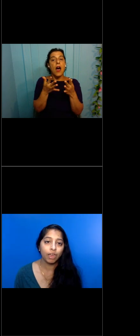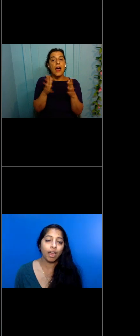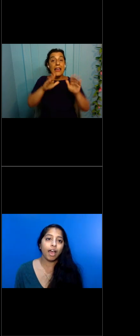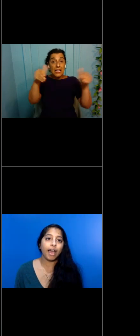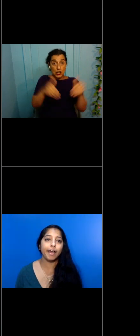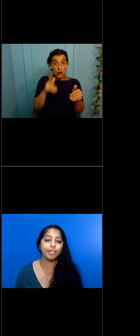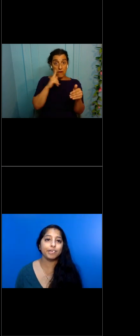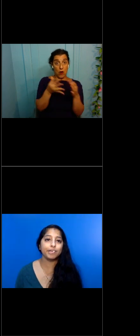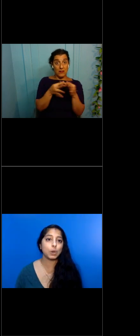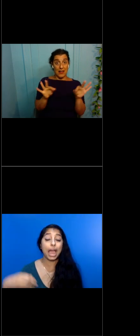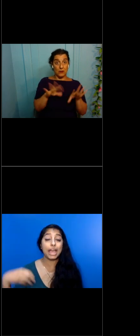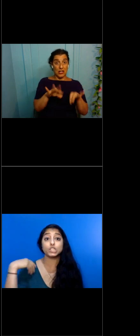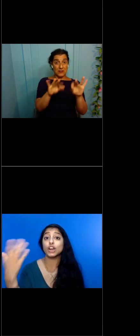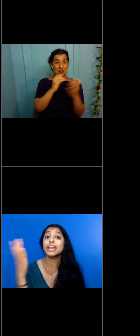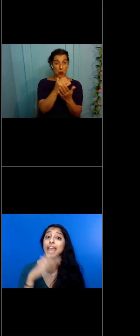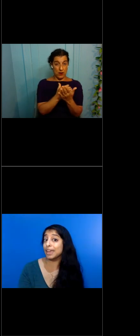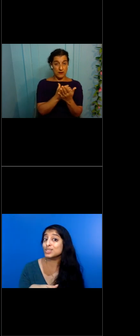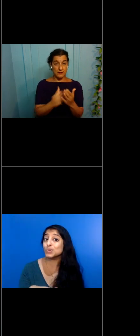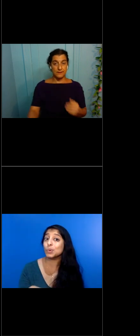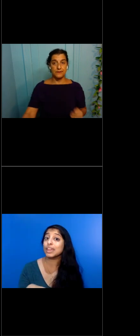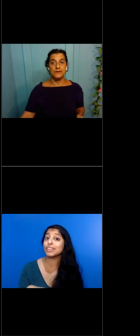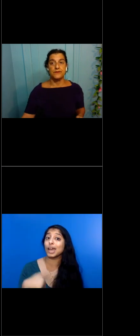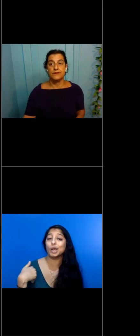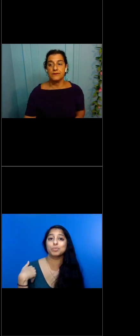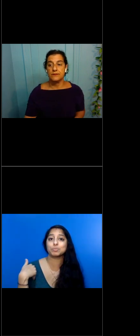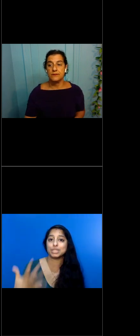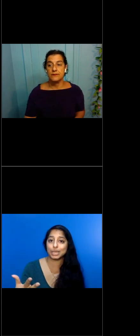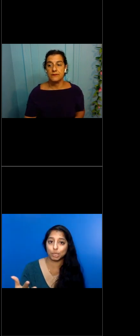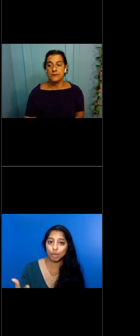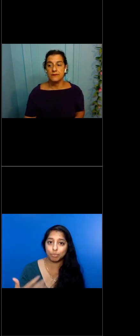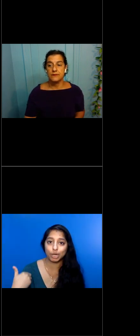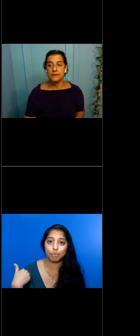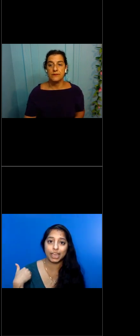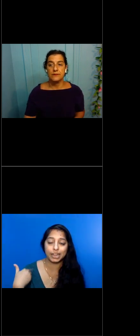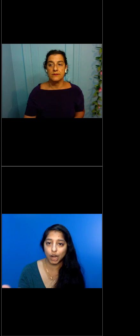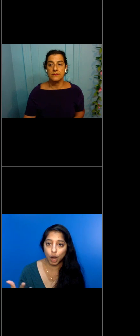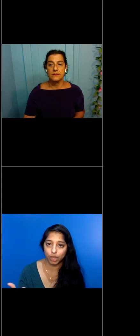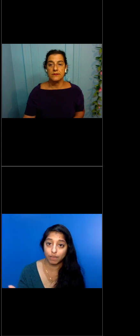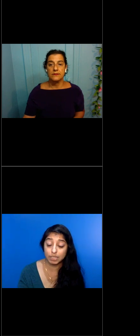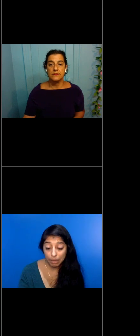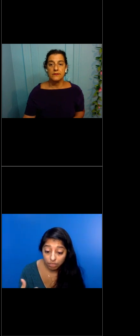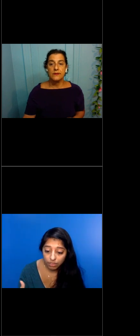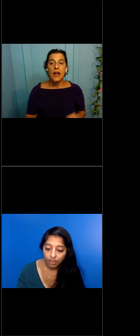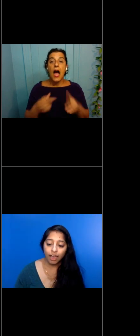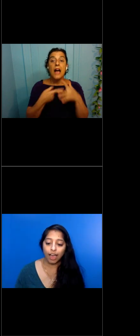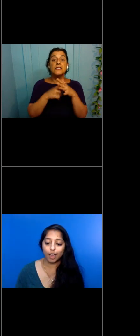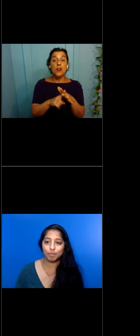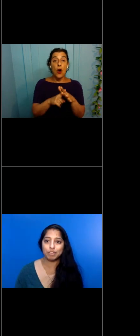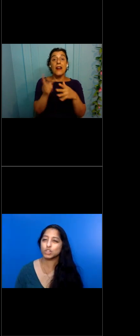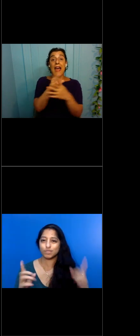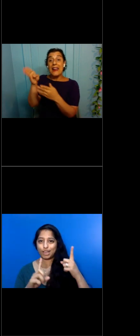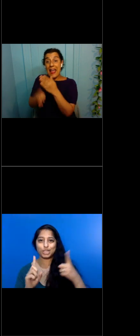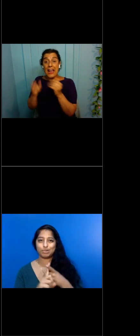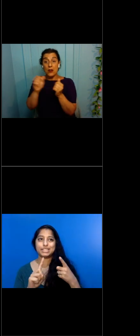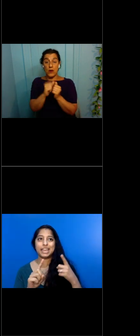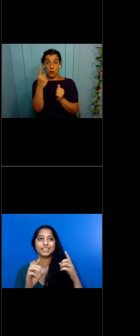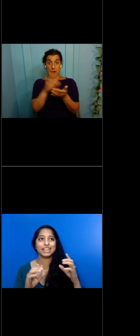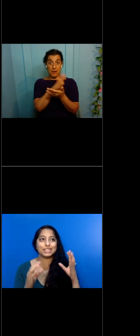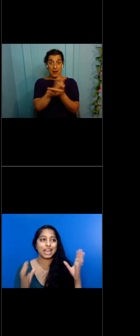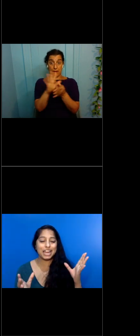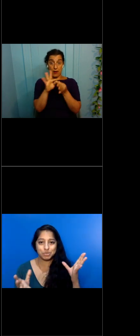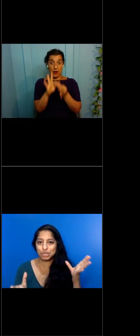example. So I start and end with this particular paper by Annette Karmeloff-Smith. And first of all, I just